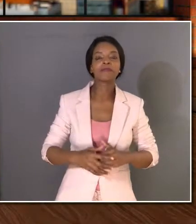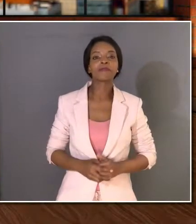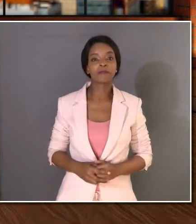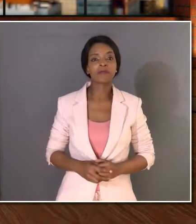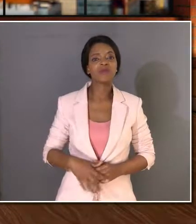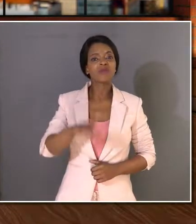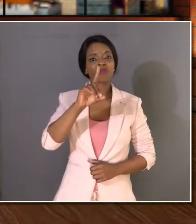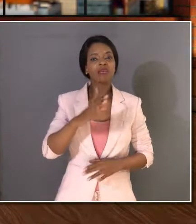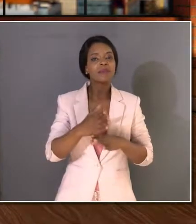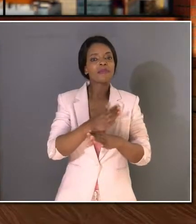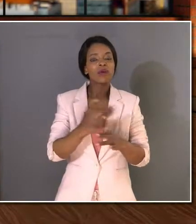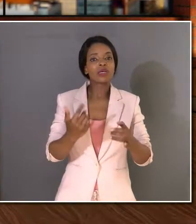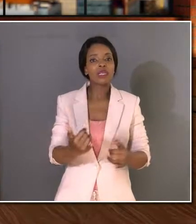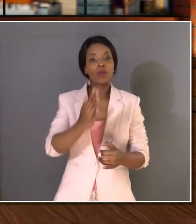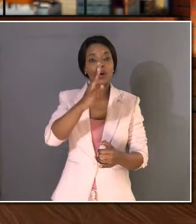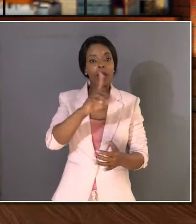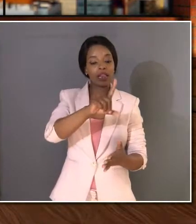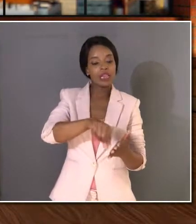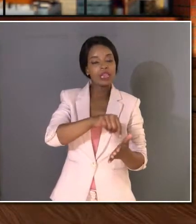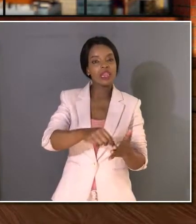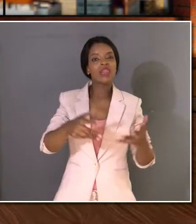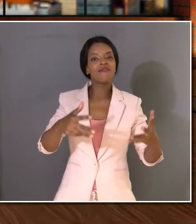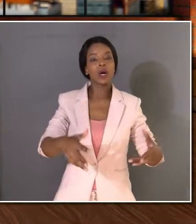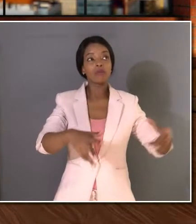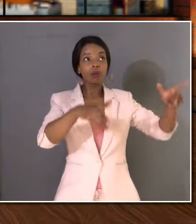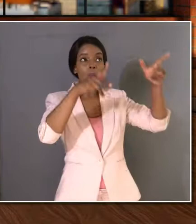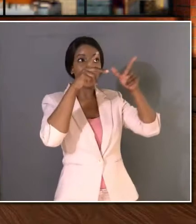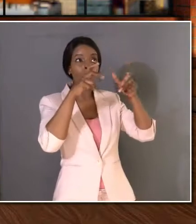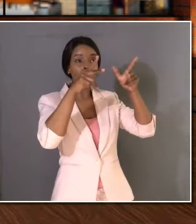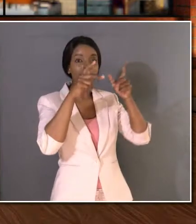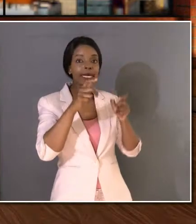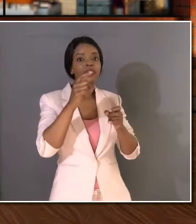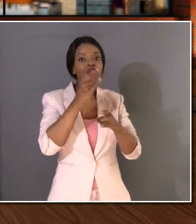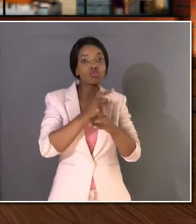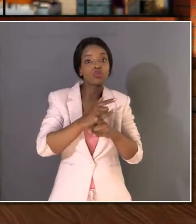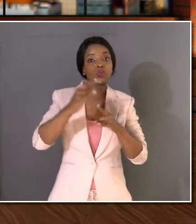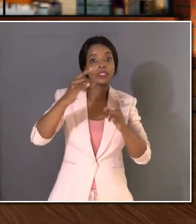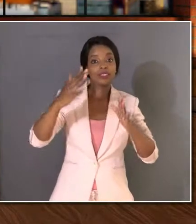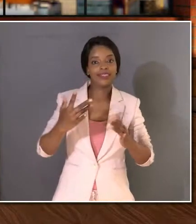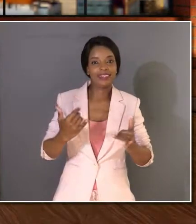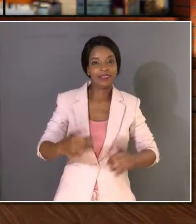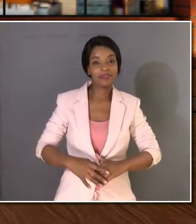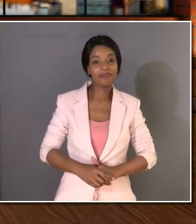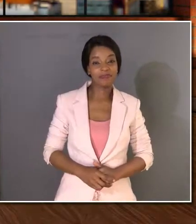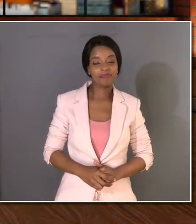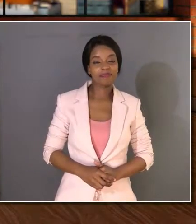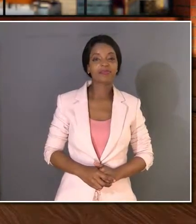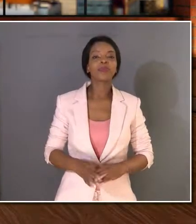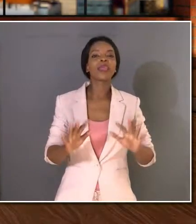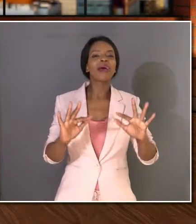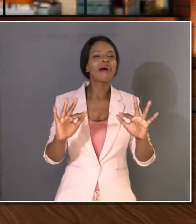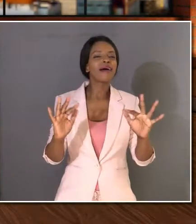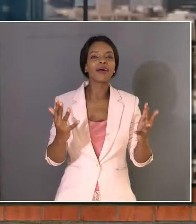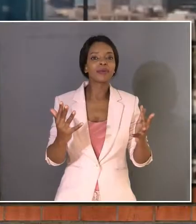vote on the audience choice winner. And in order to do this, we're going to be using the system built into our